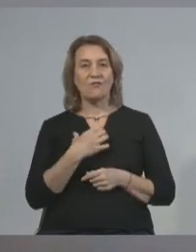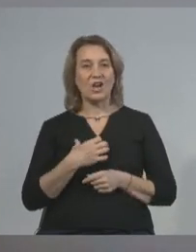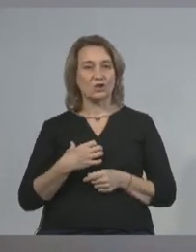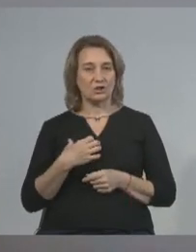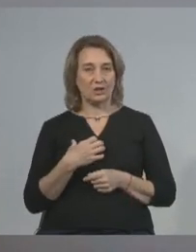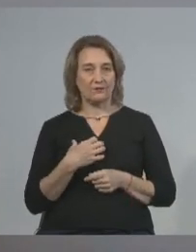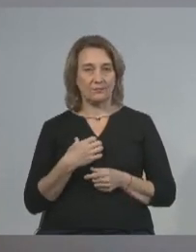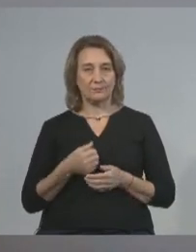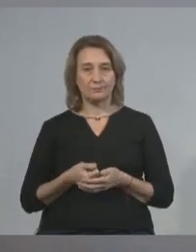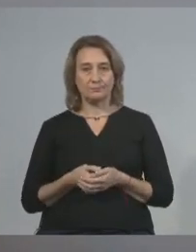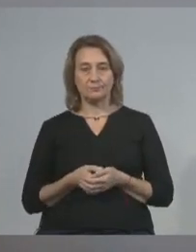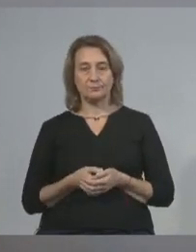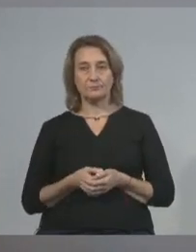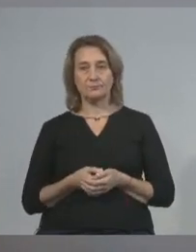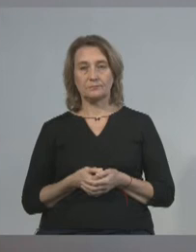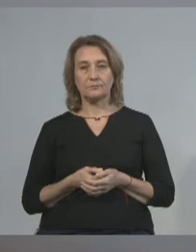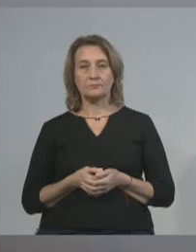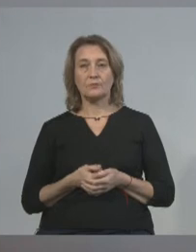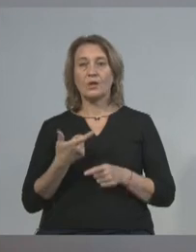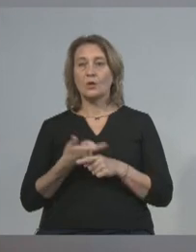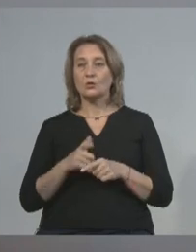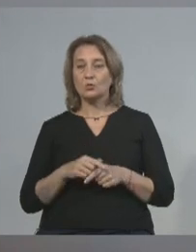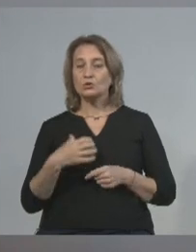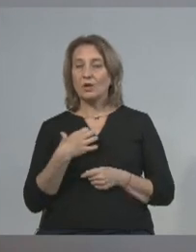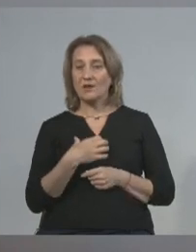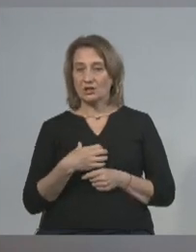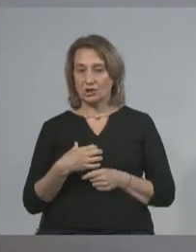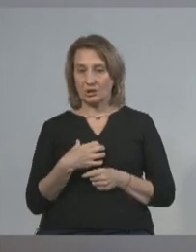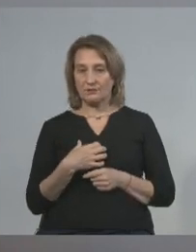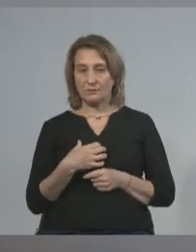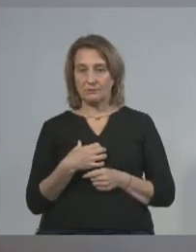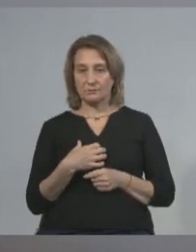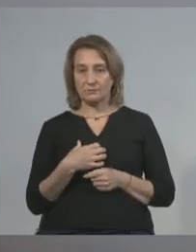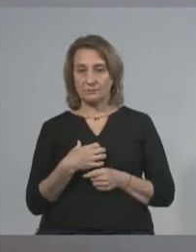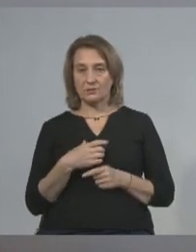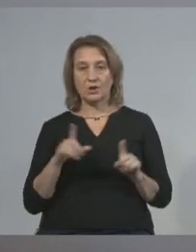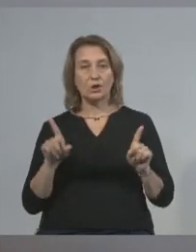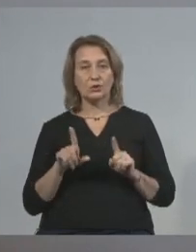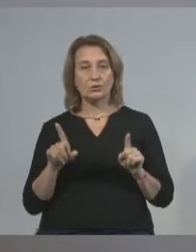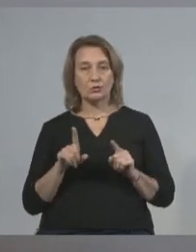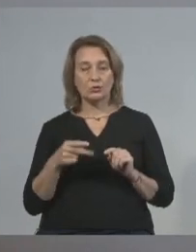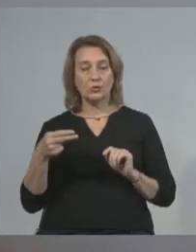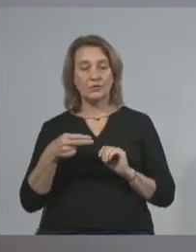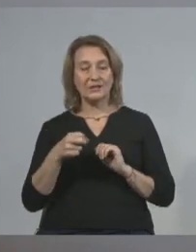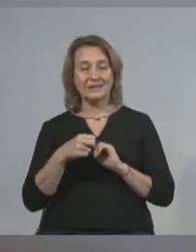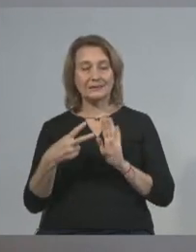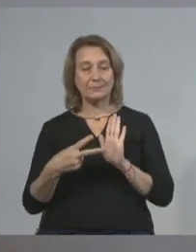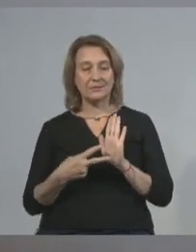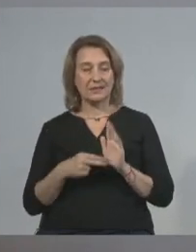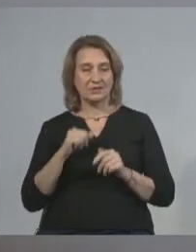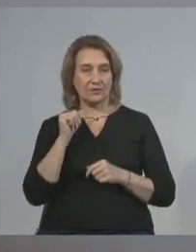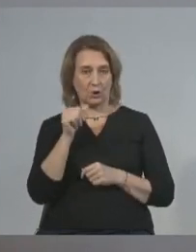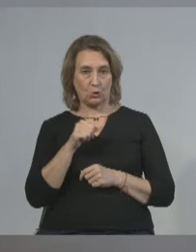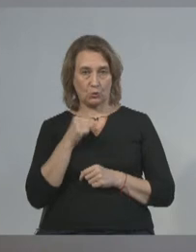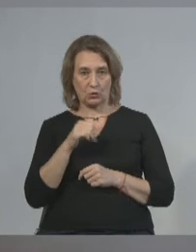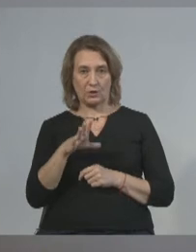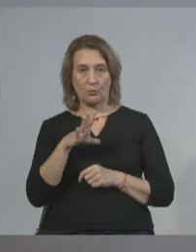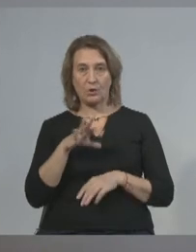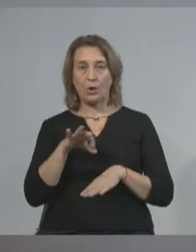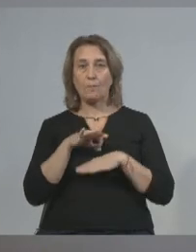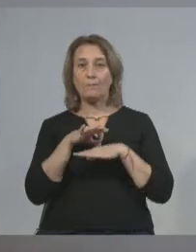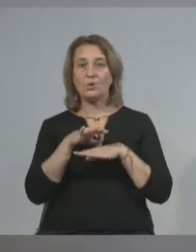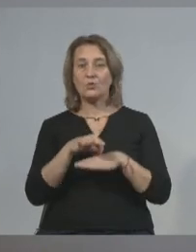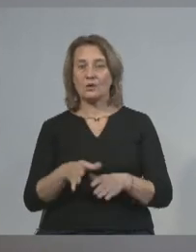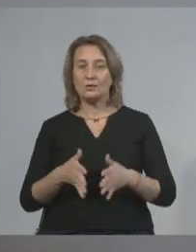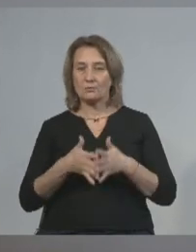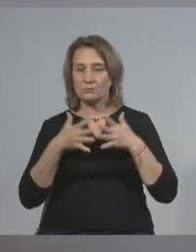that uh finding from uh 2017 it was a huge research conducted by the u.n demand team